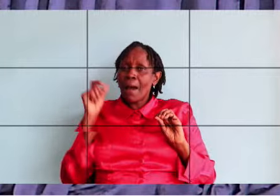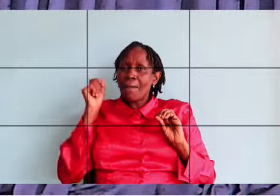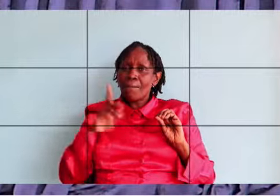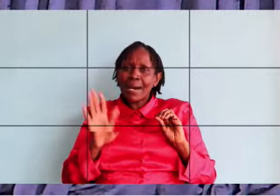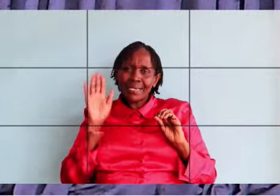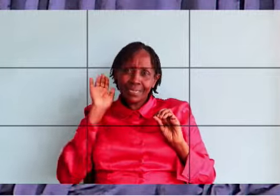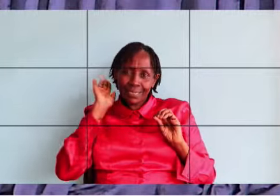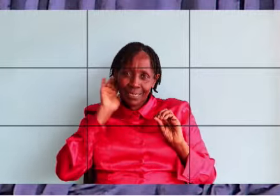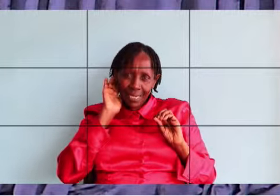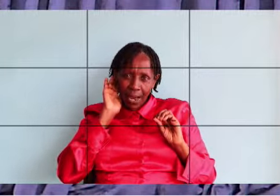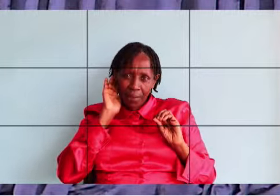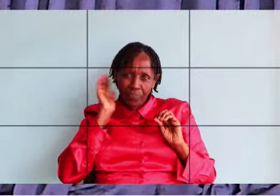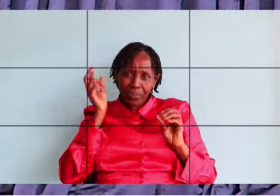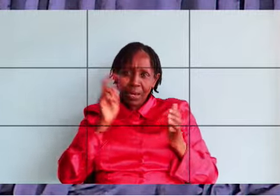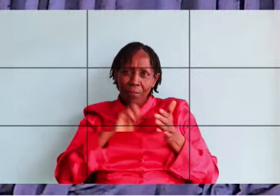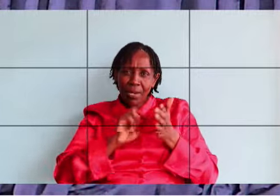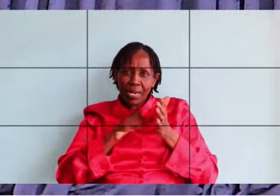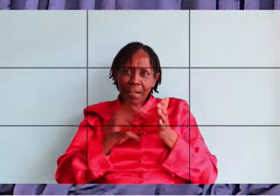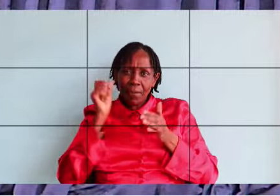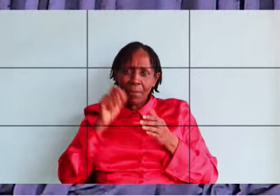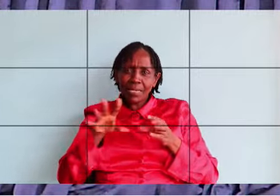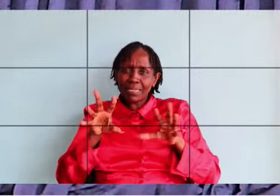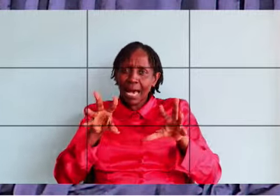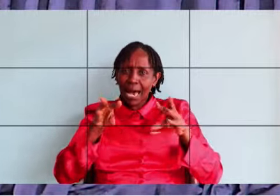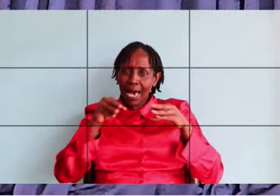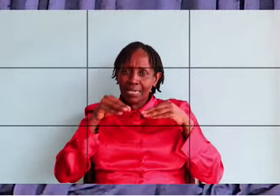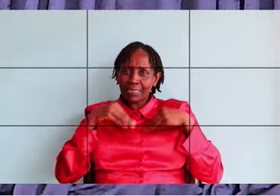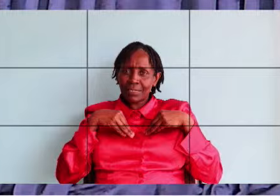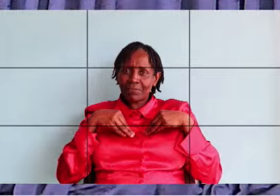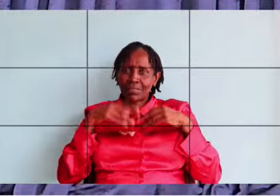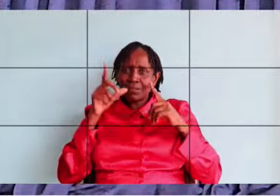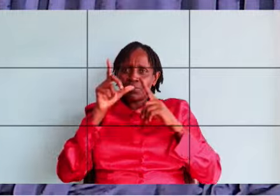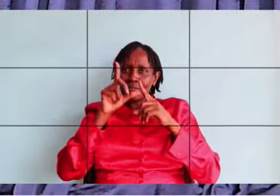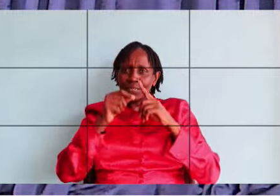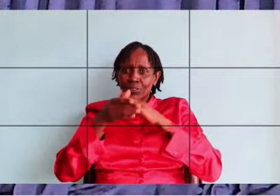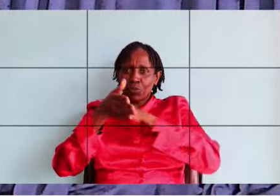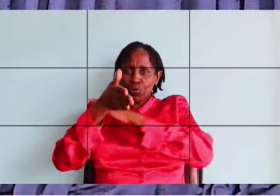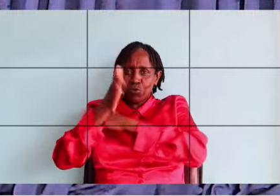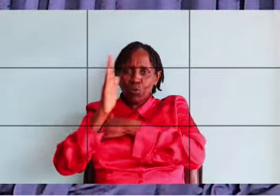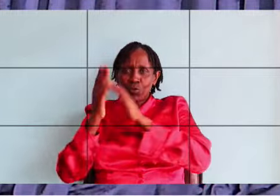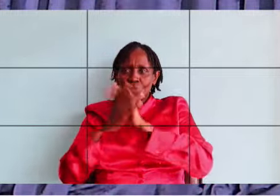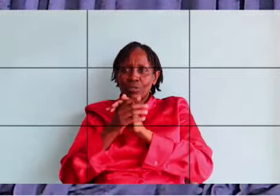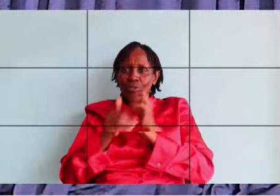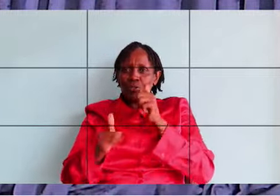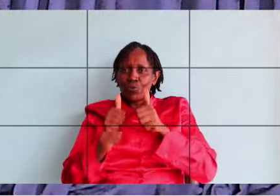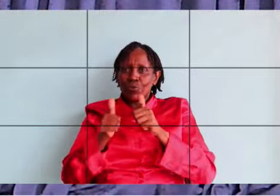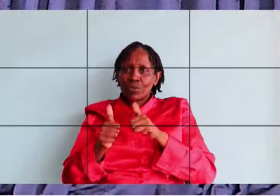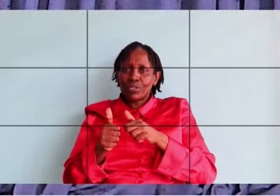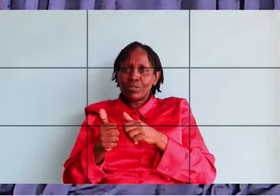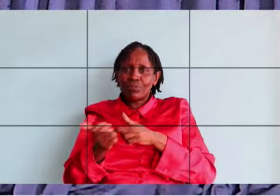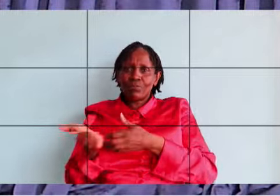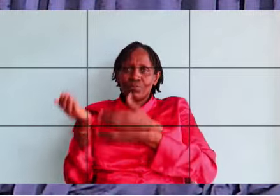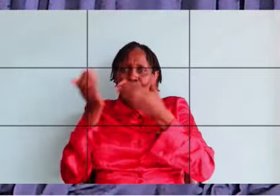that person needs to receive the message of God's love that brings a change in their